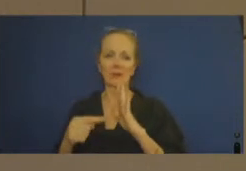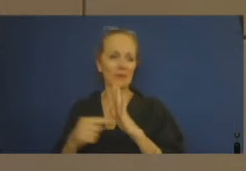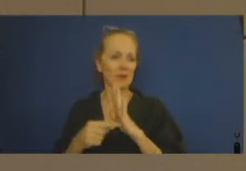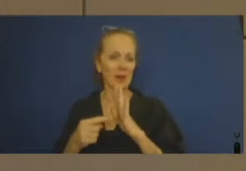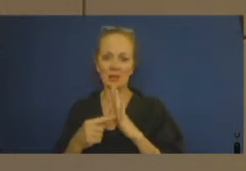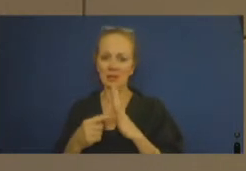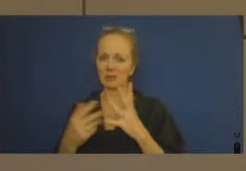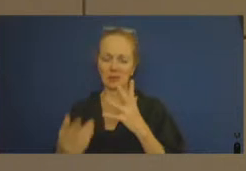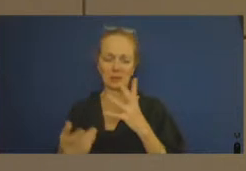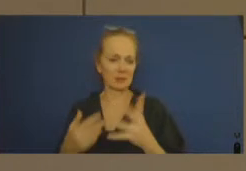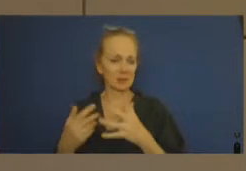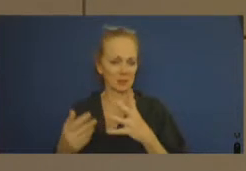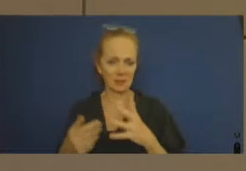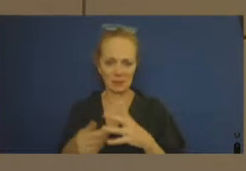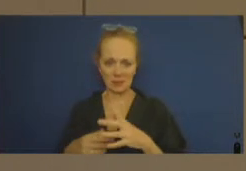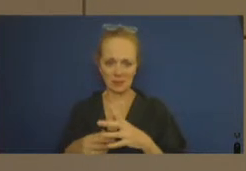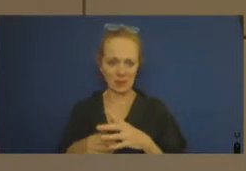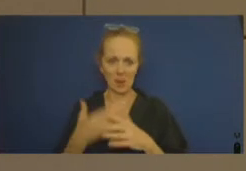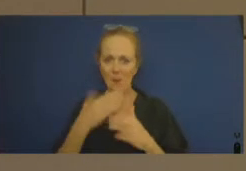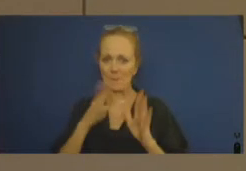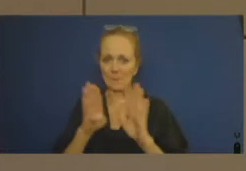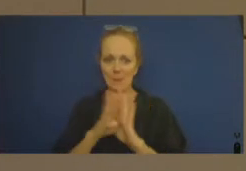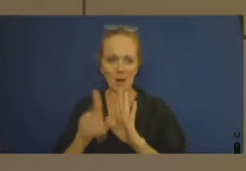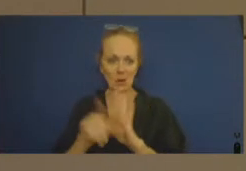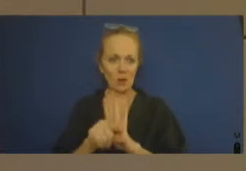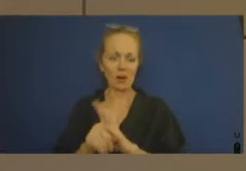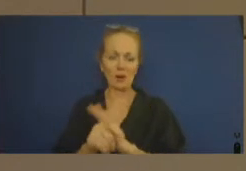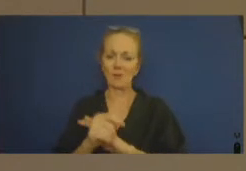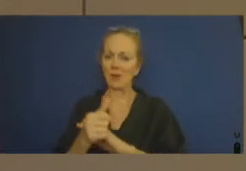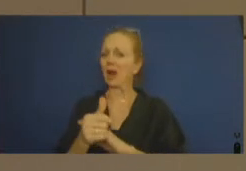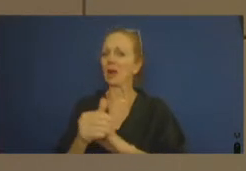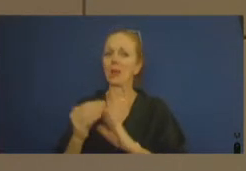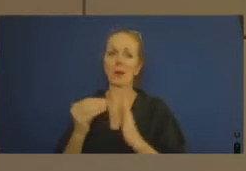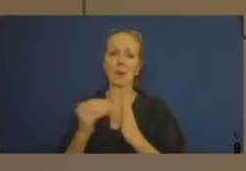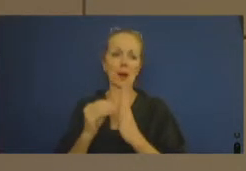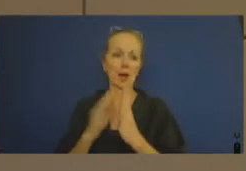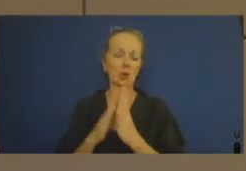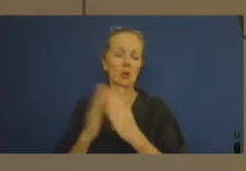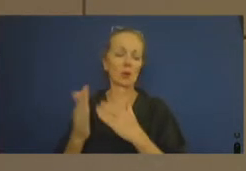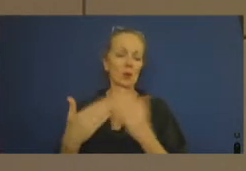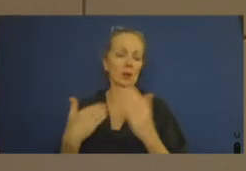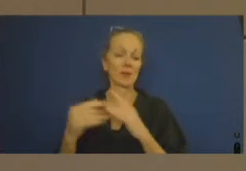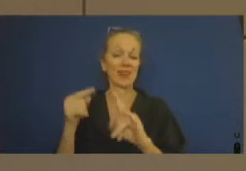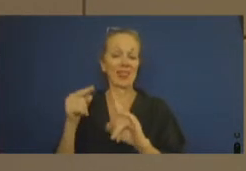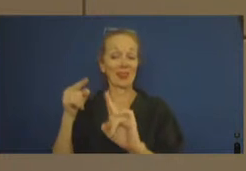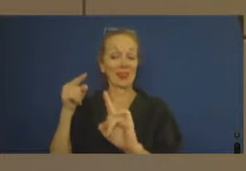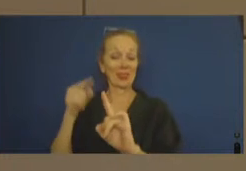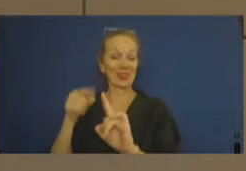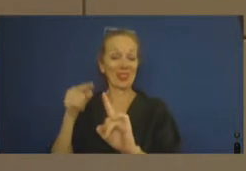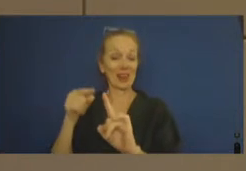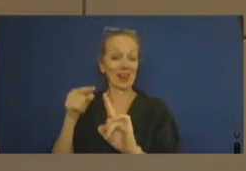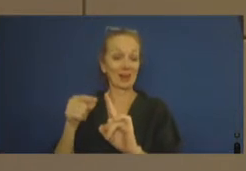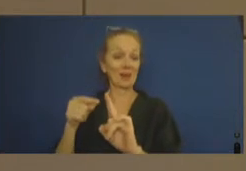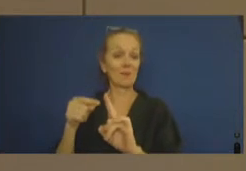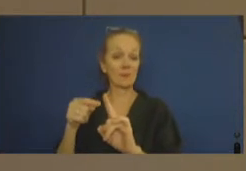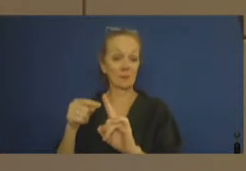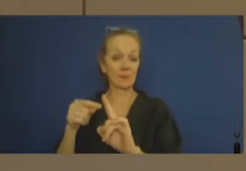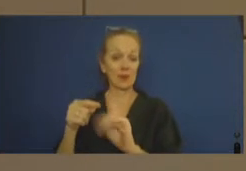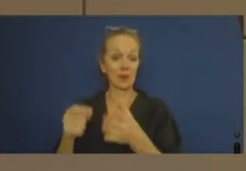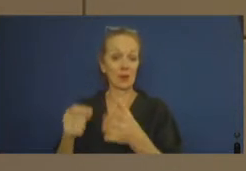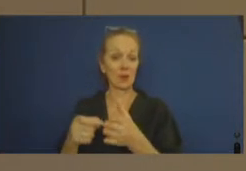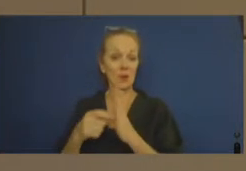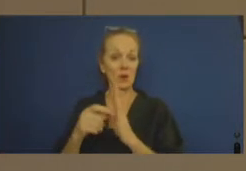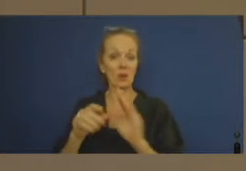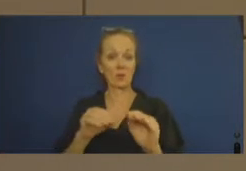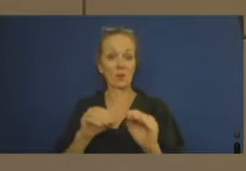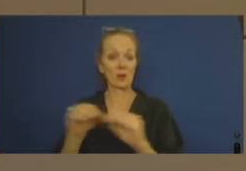or have a criminal background or eviction on their record, they were required to move other places.